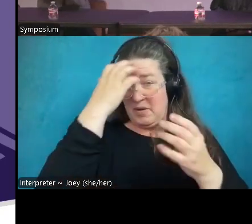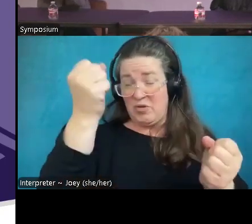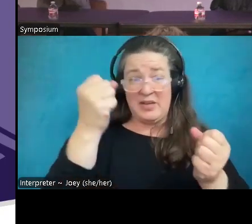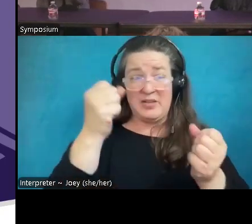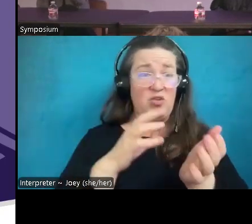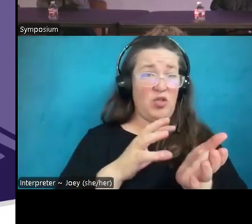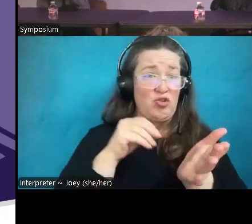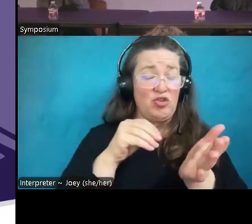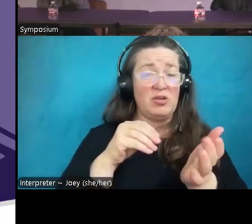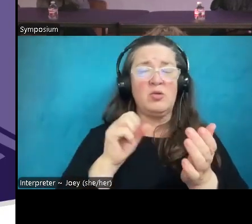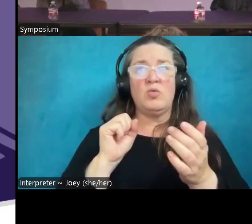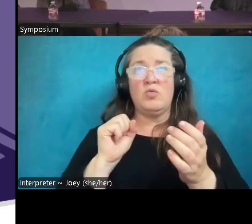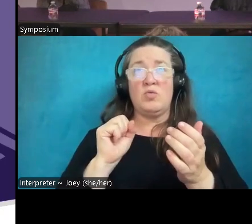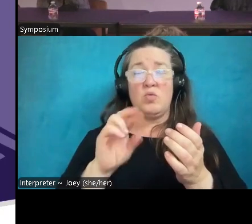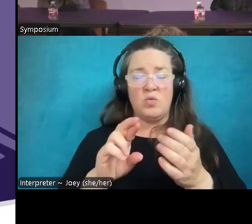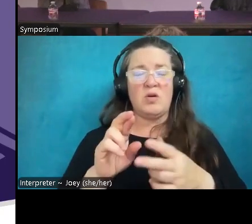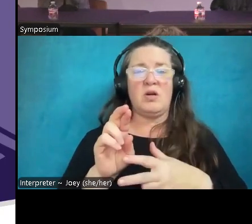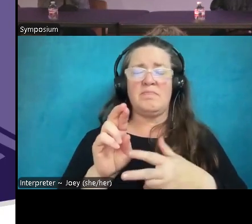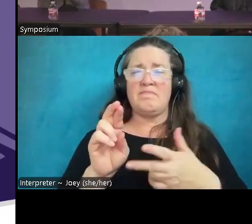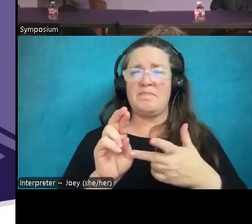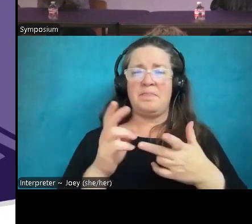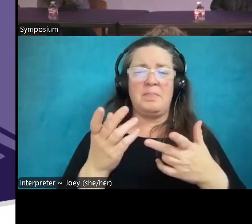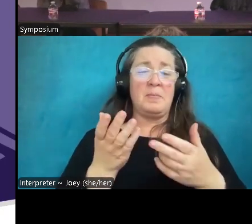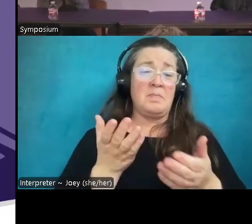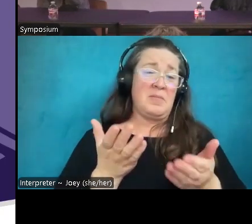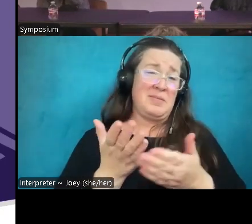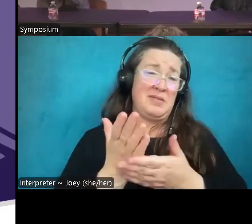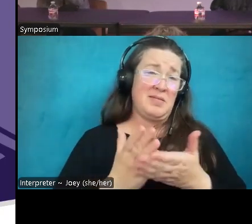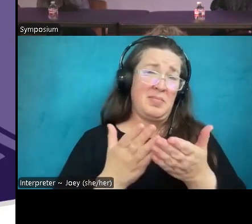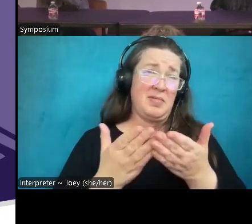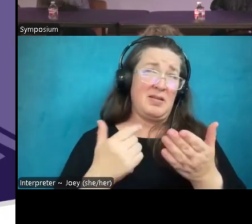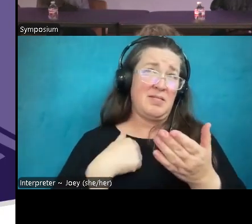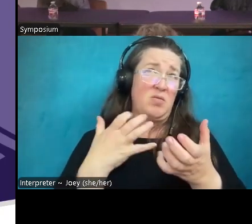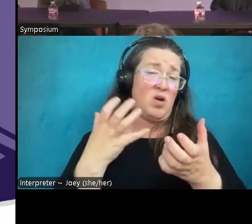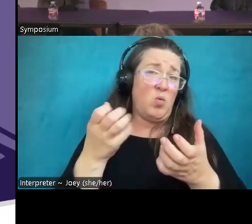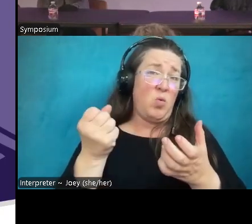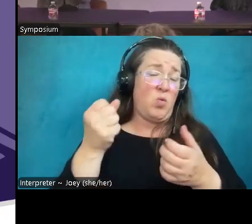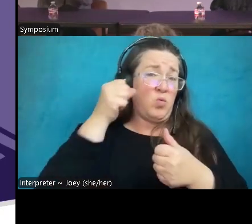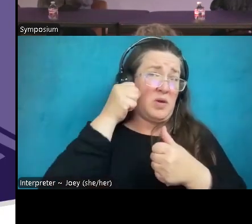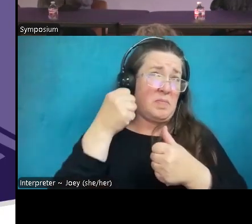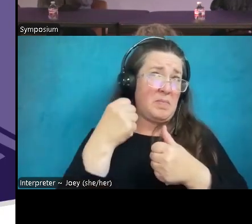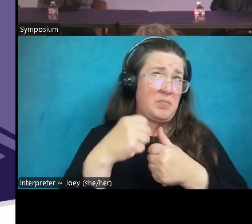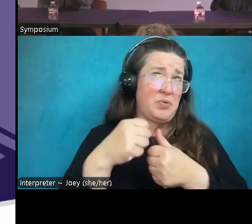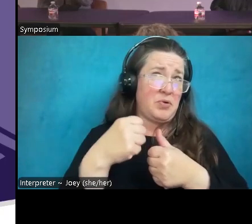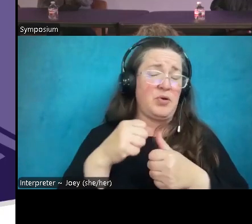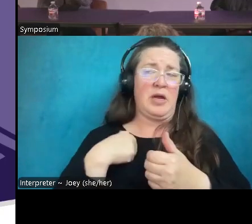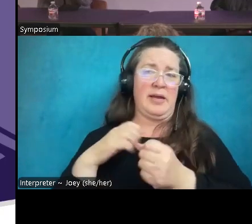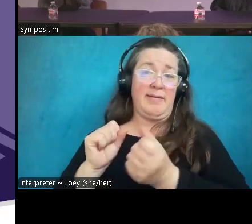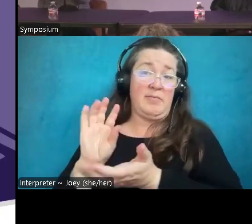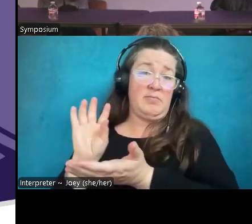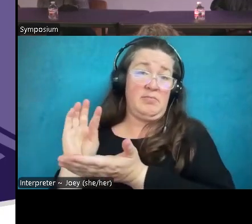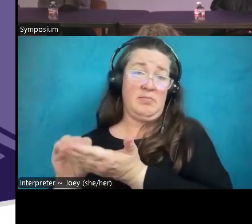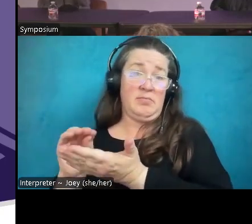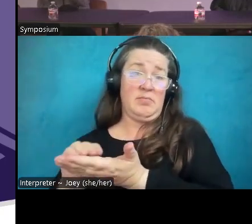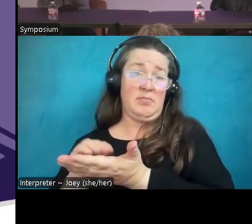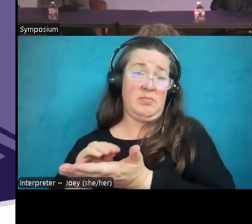is it going to be, gosh, if there's some things that I want to hold on to and remember, do I have a good system to record those things, to